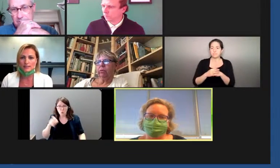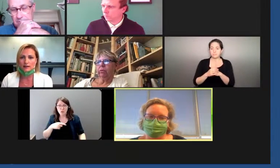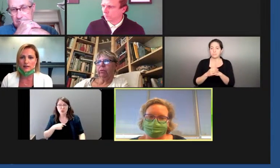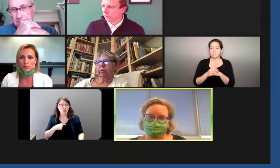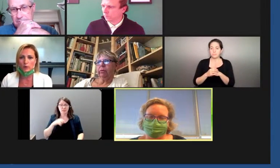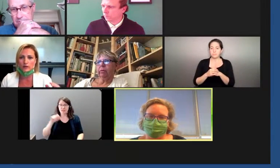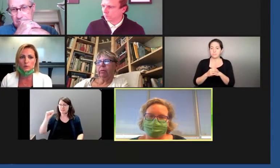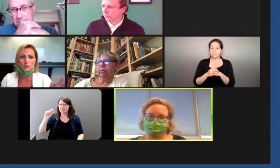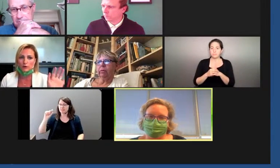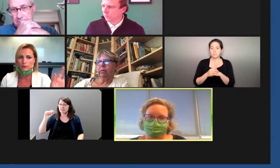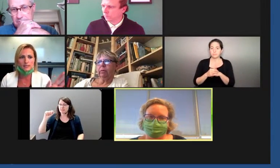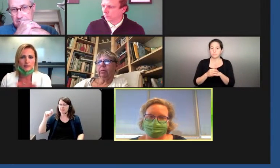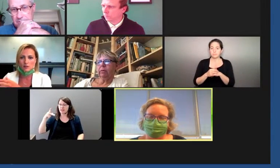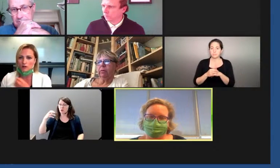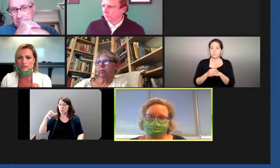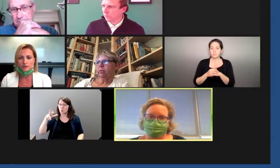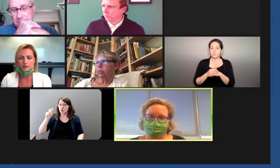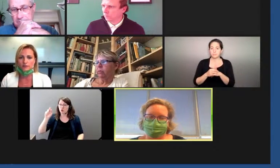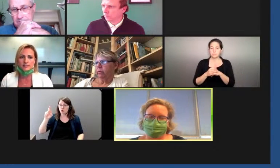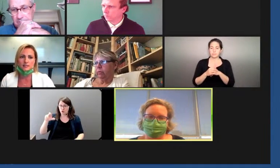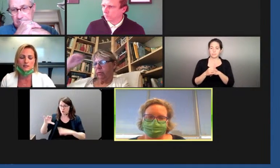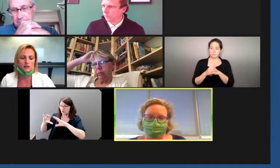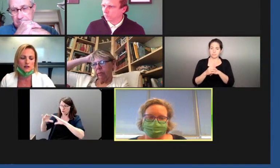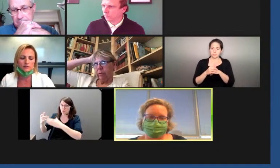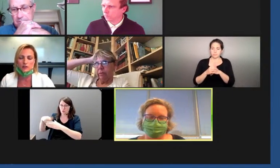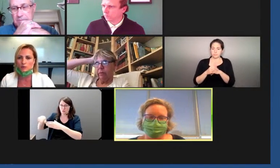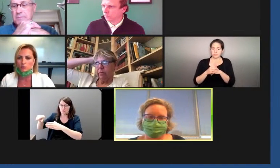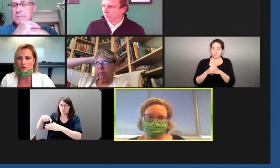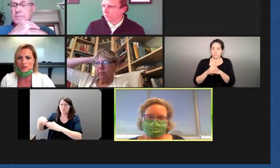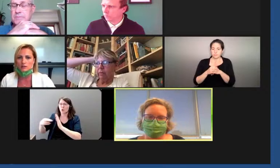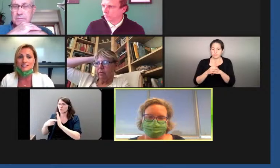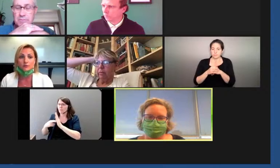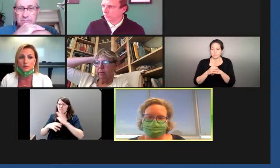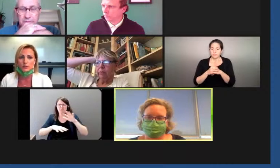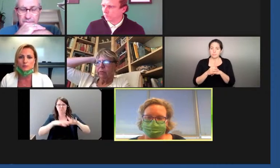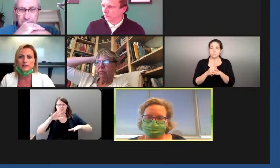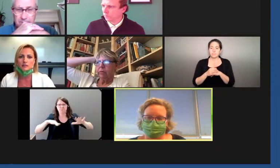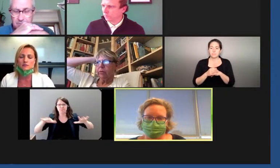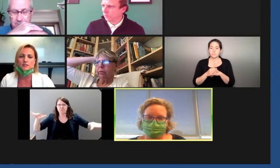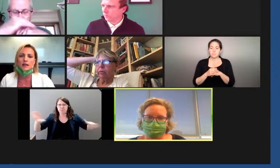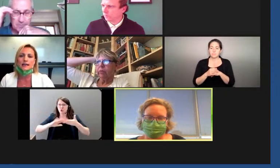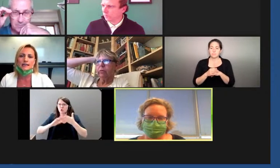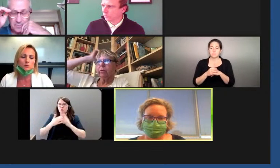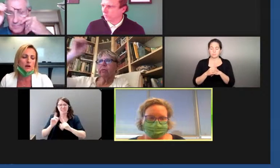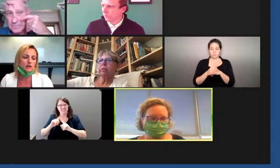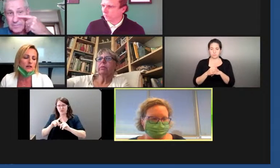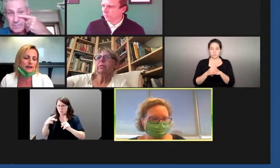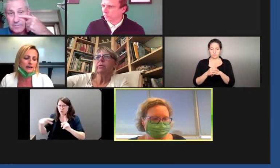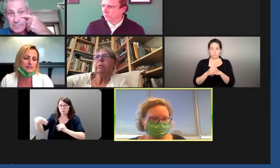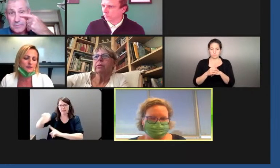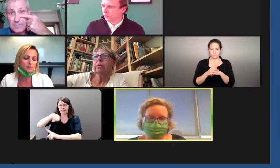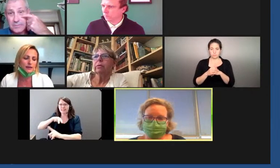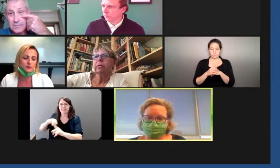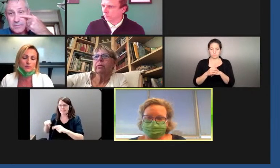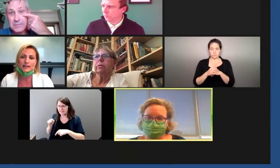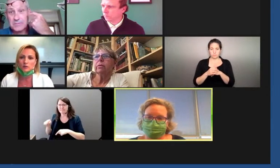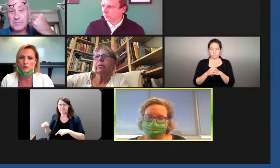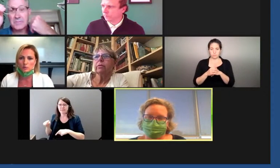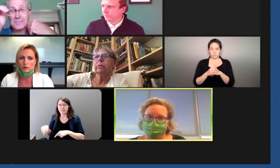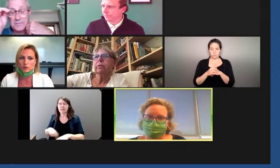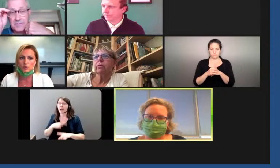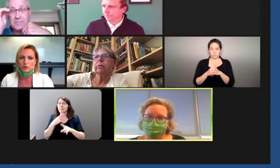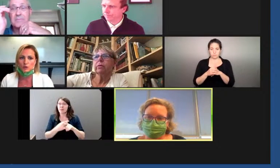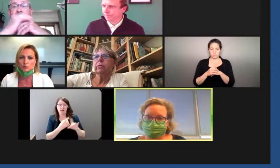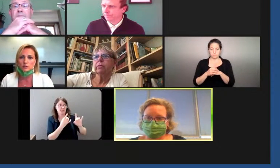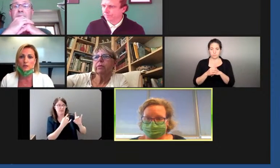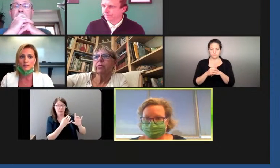stakeholder sounding board, which represents all different facets of the community and different perspectives, as well as feedback from the councillor